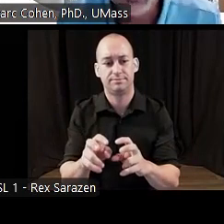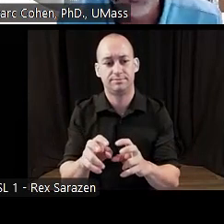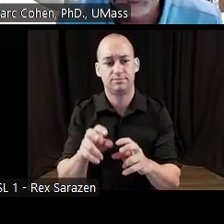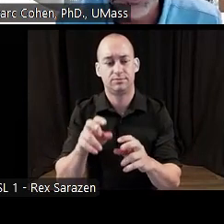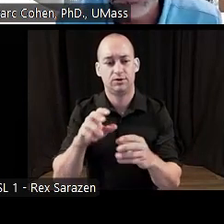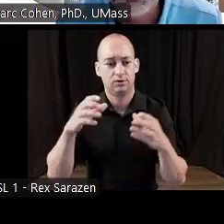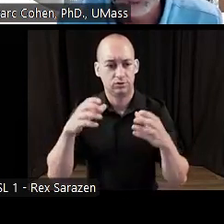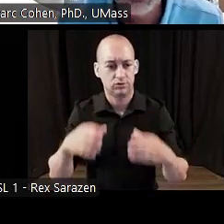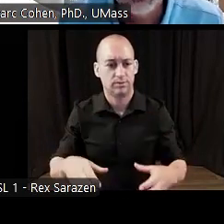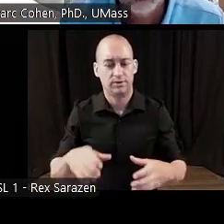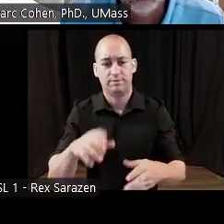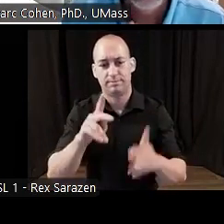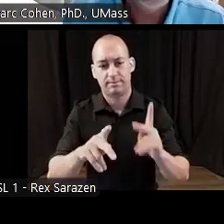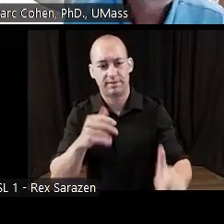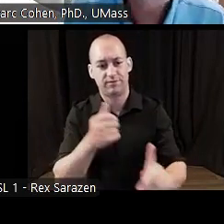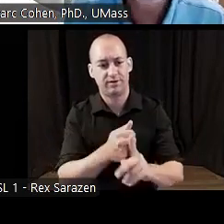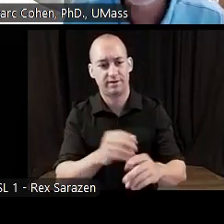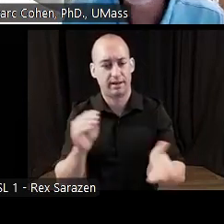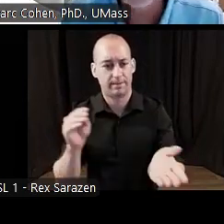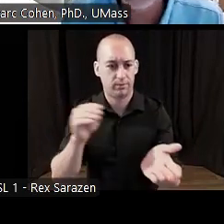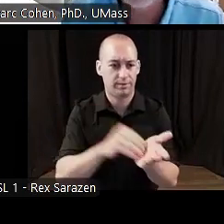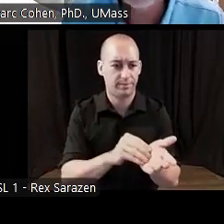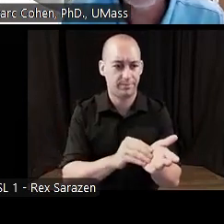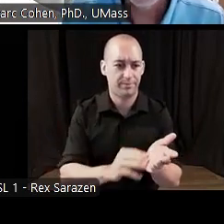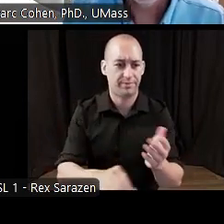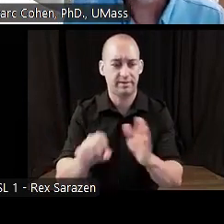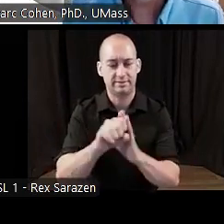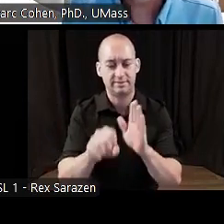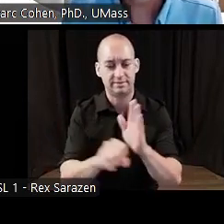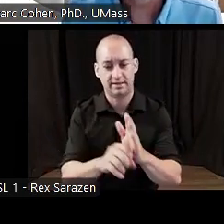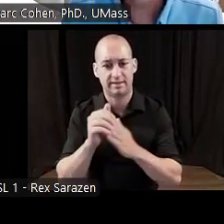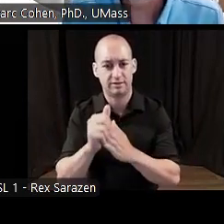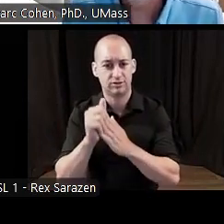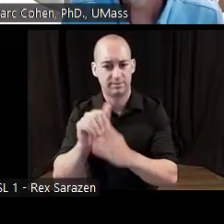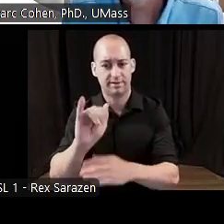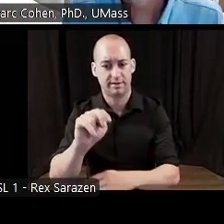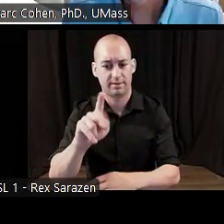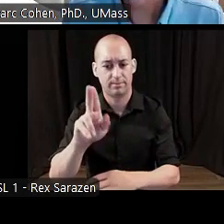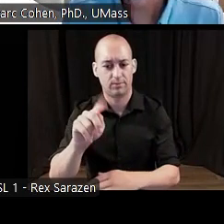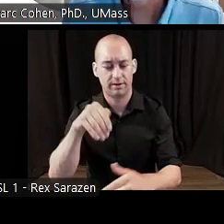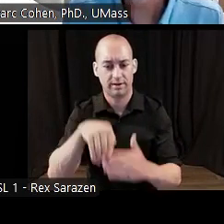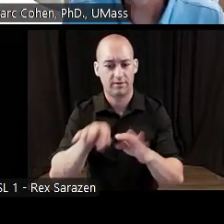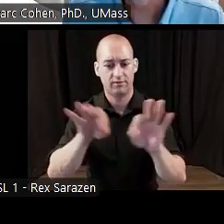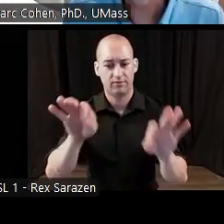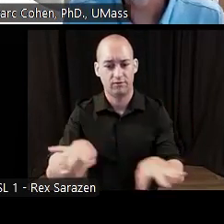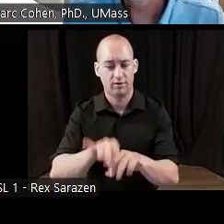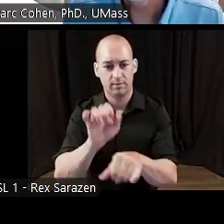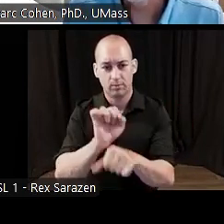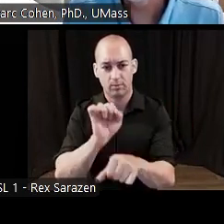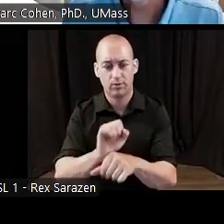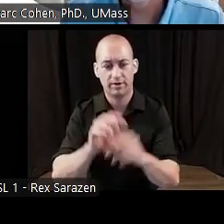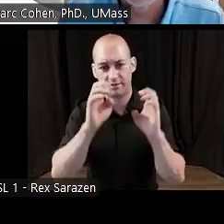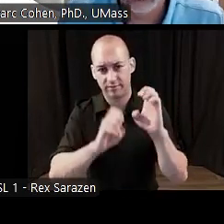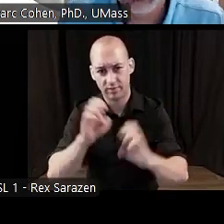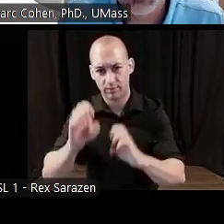and stakeholder input, state leadership input into a framework for evaluating the